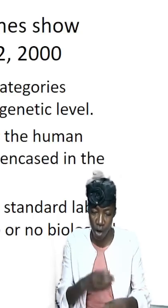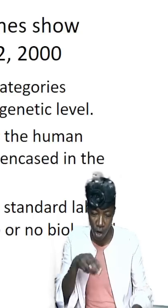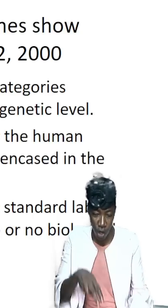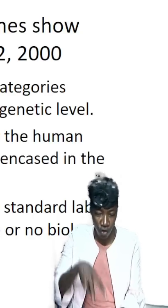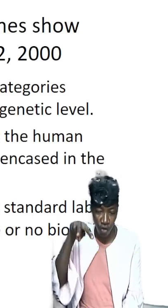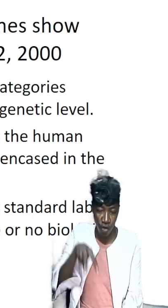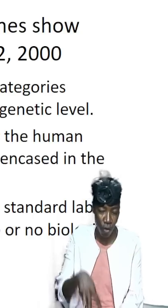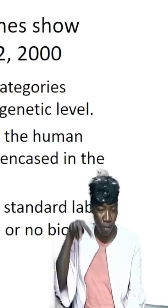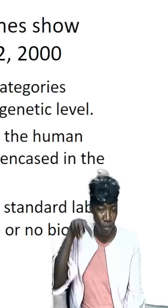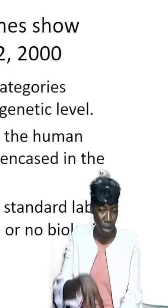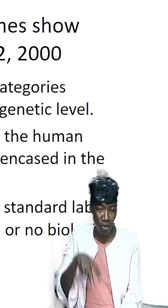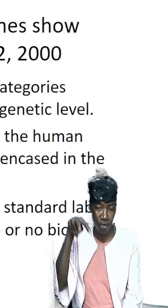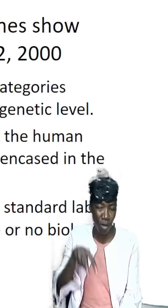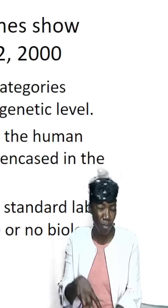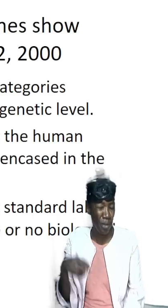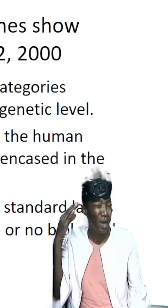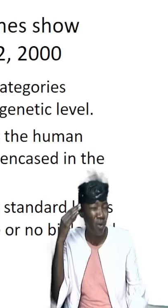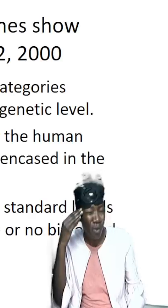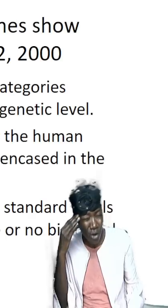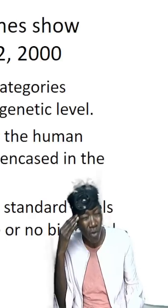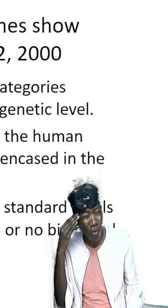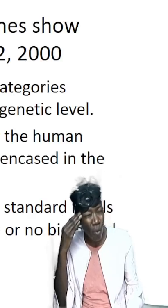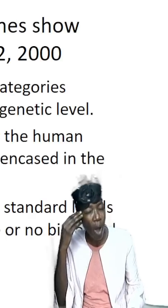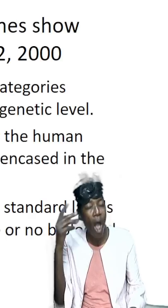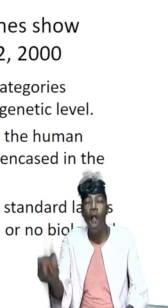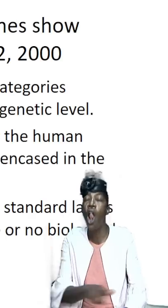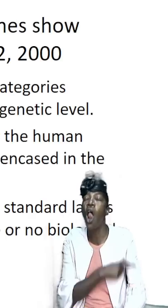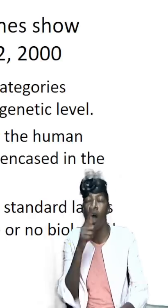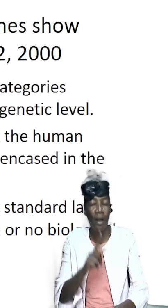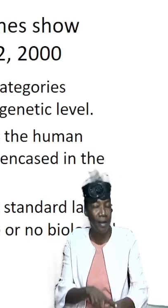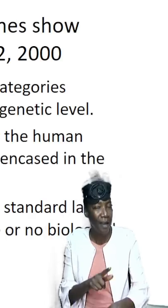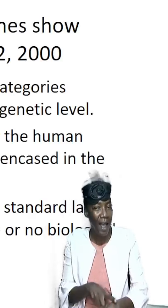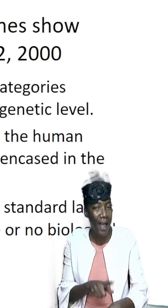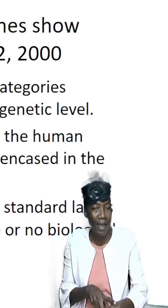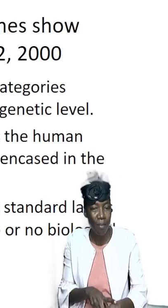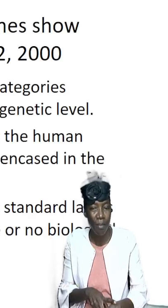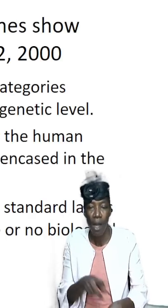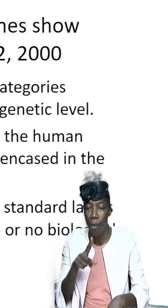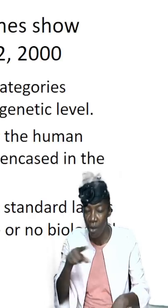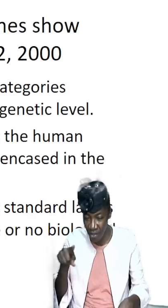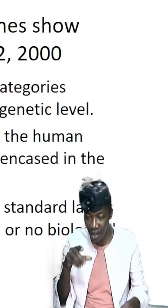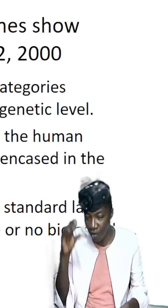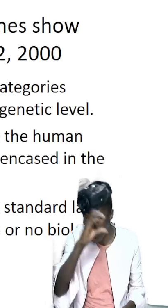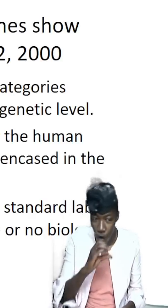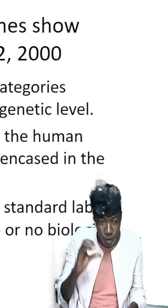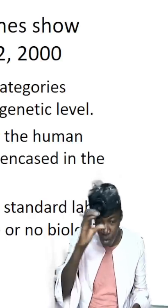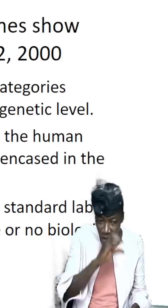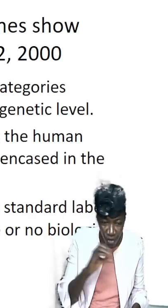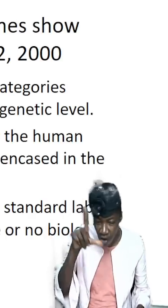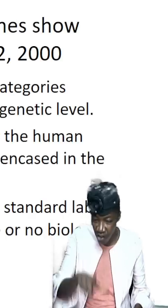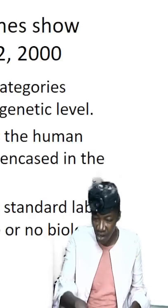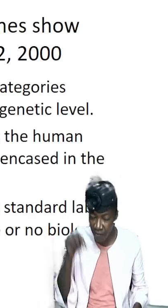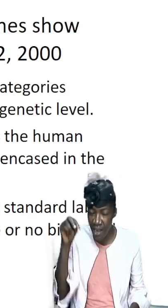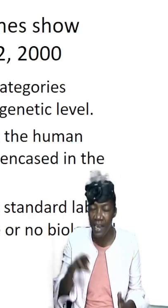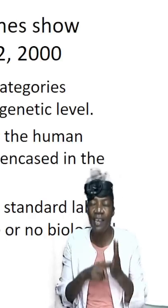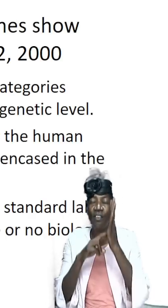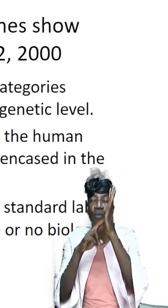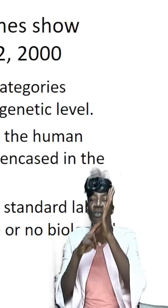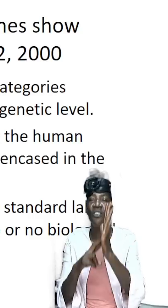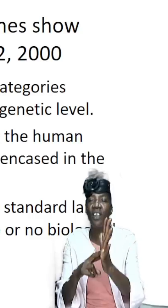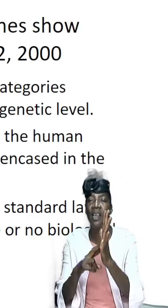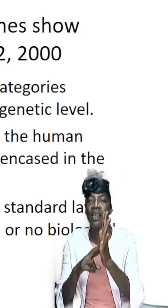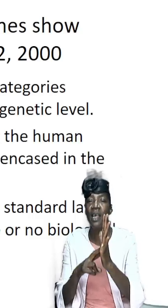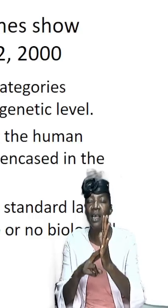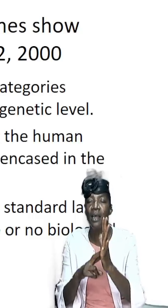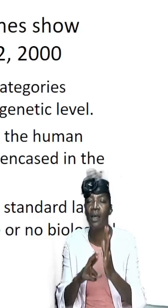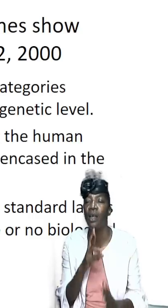all along that we came from a common ancestor. But this research and the findings that was presented